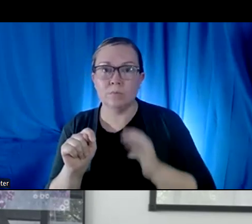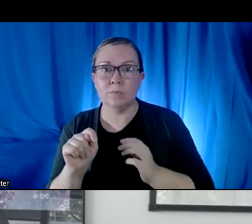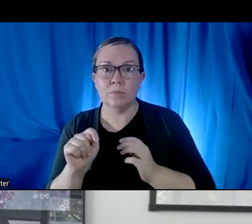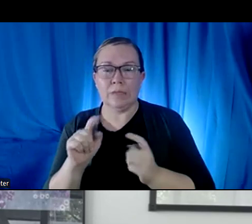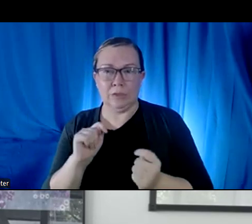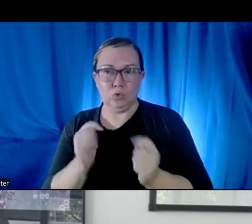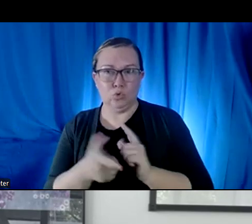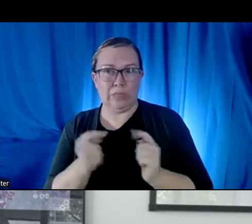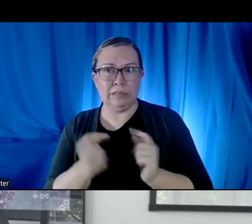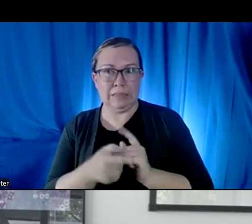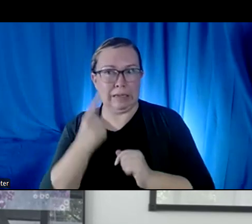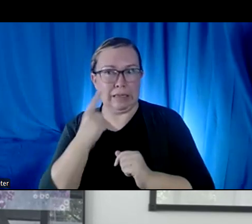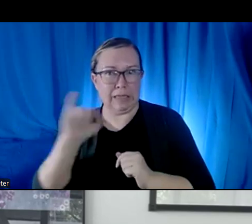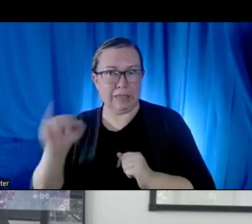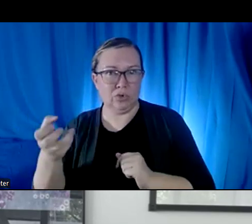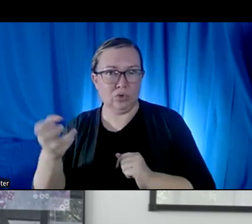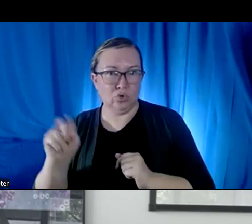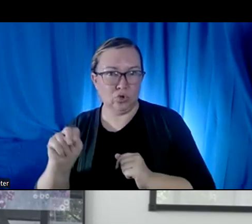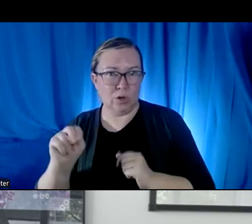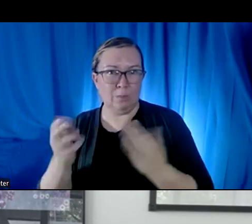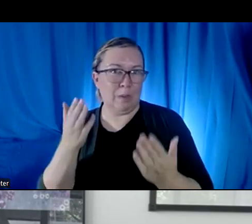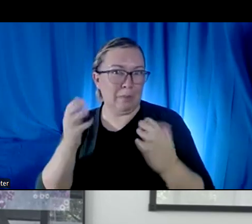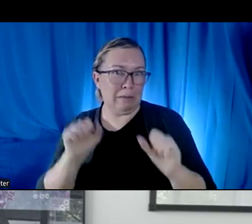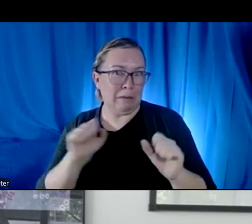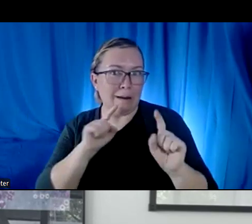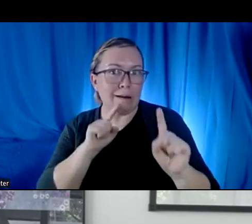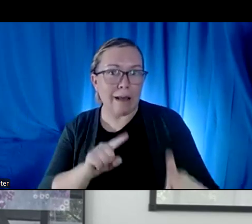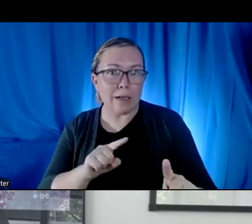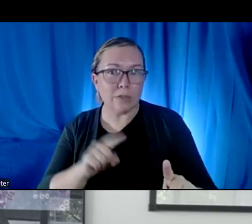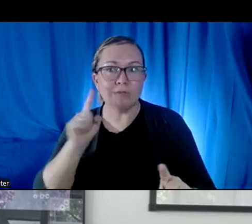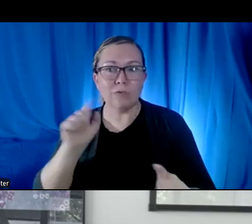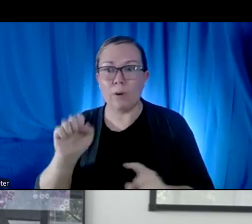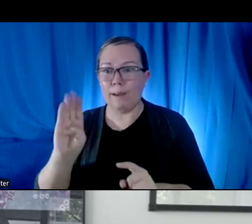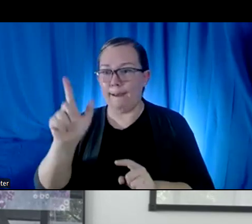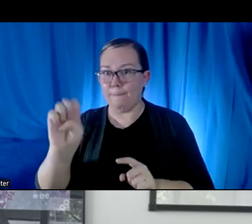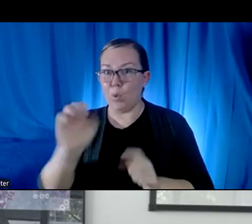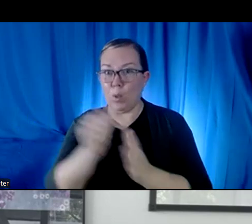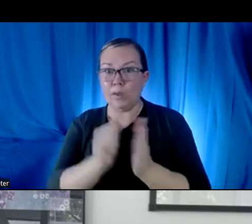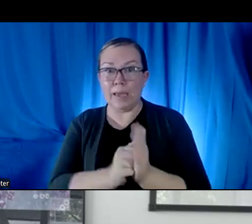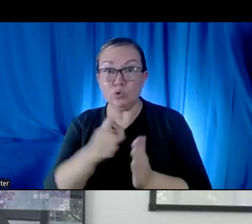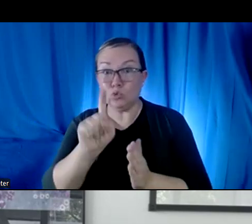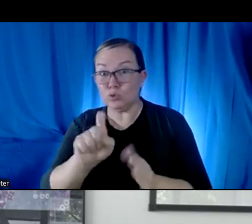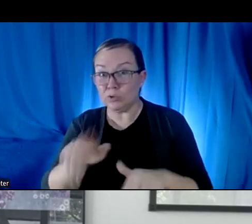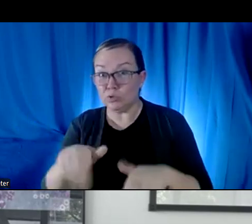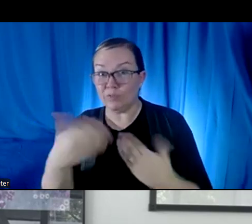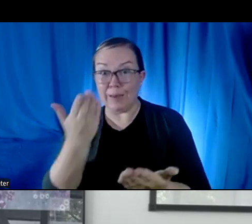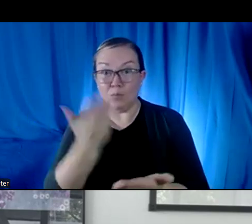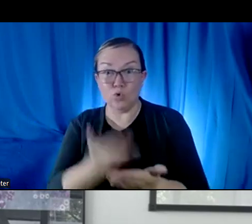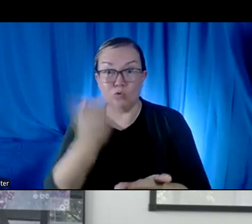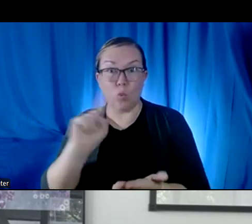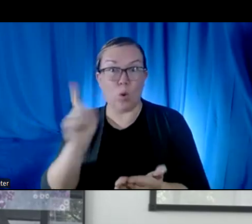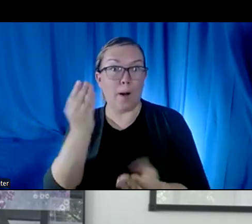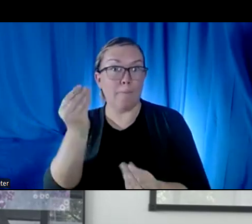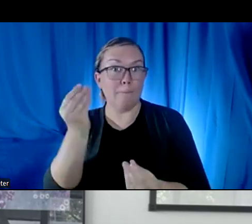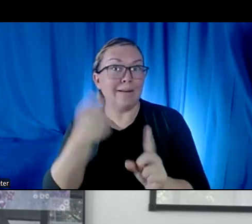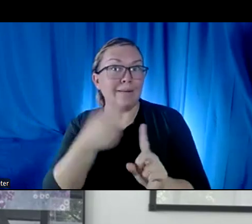translated that I think John probably would be able to answer. For the ABLE account, do you need to provide proof of where the money comes